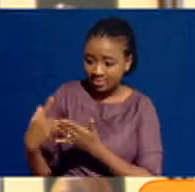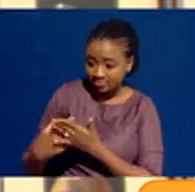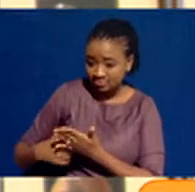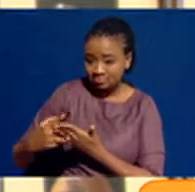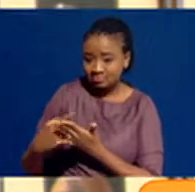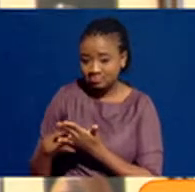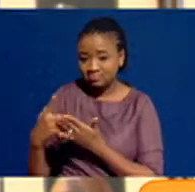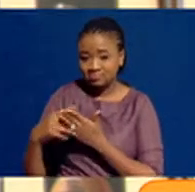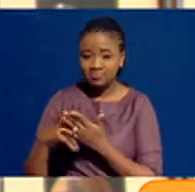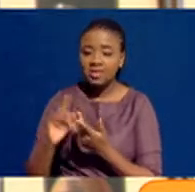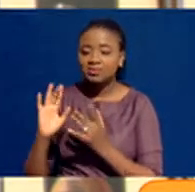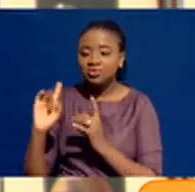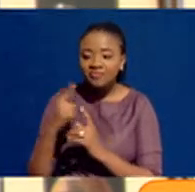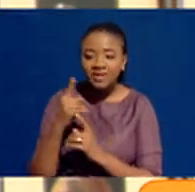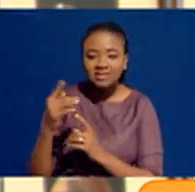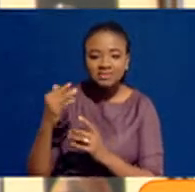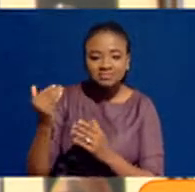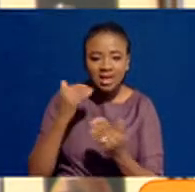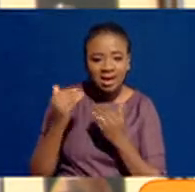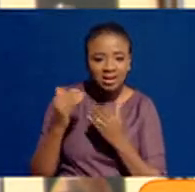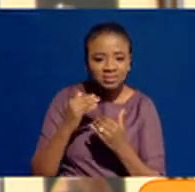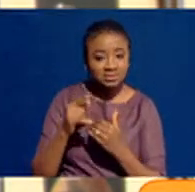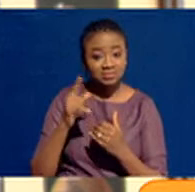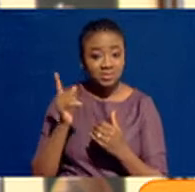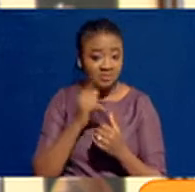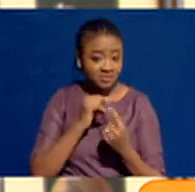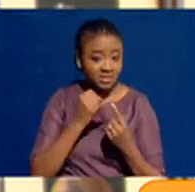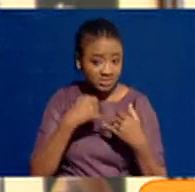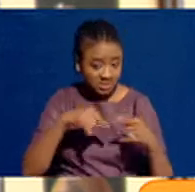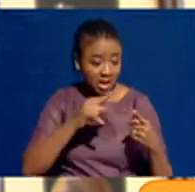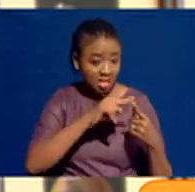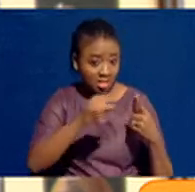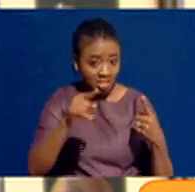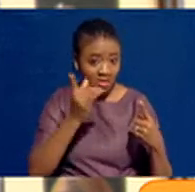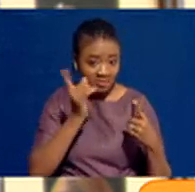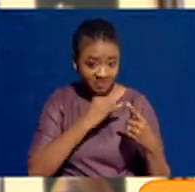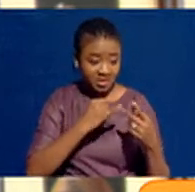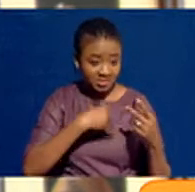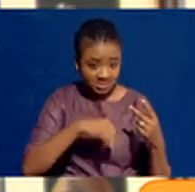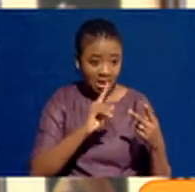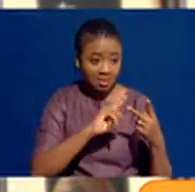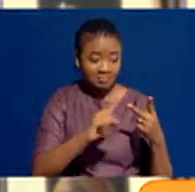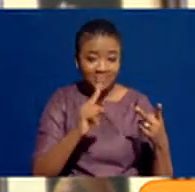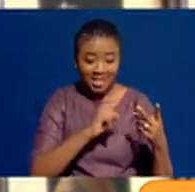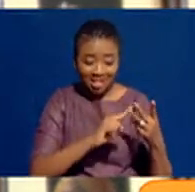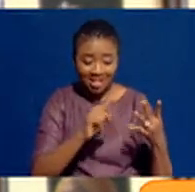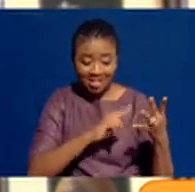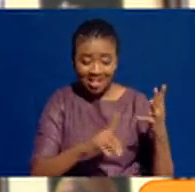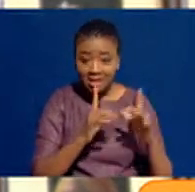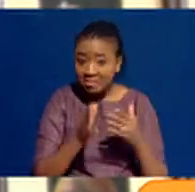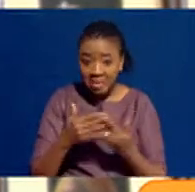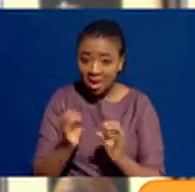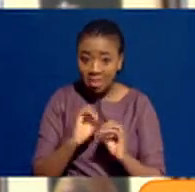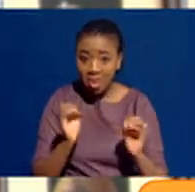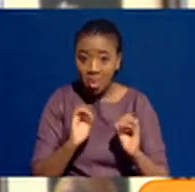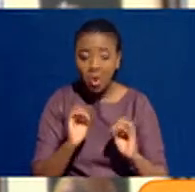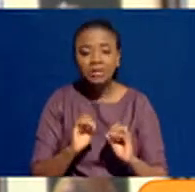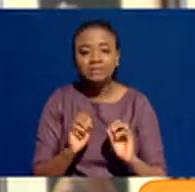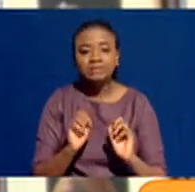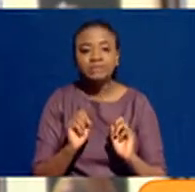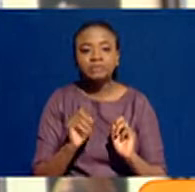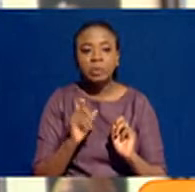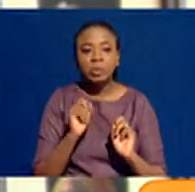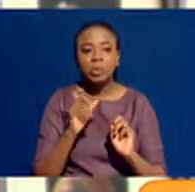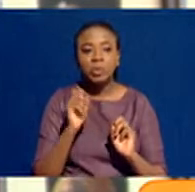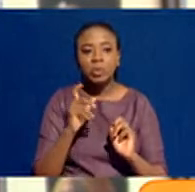look at if you've tried other options and if they're not forthcoming with results. And then next, of course, they have to